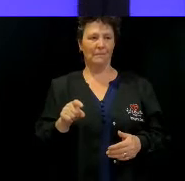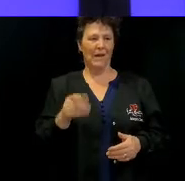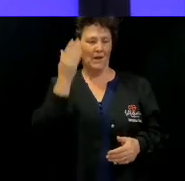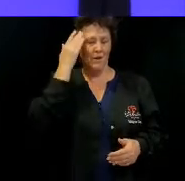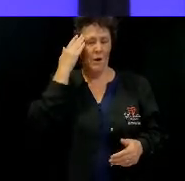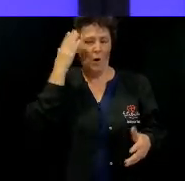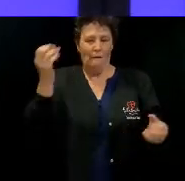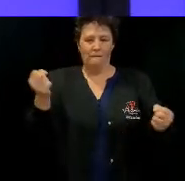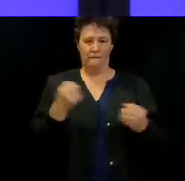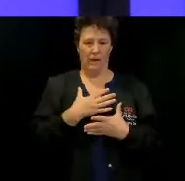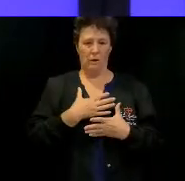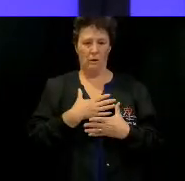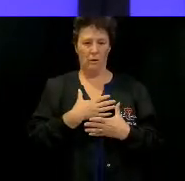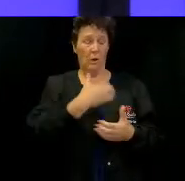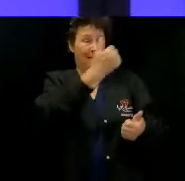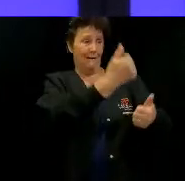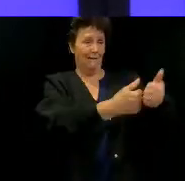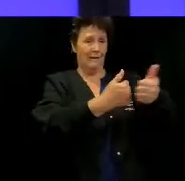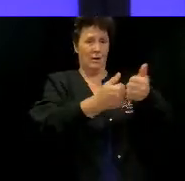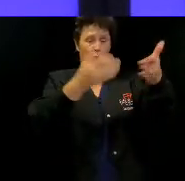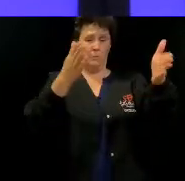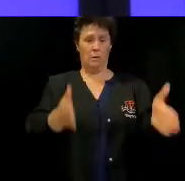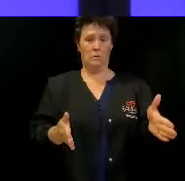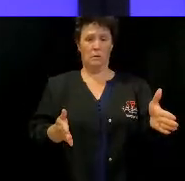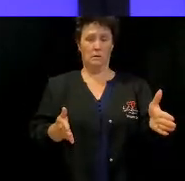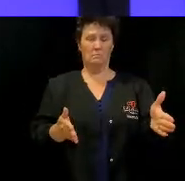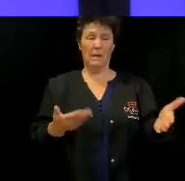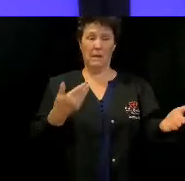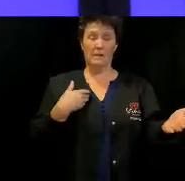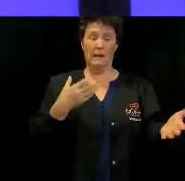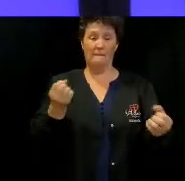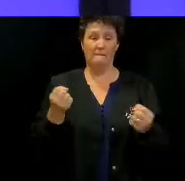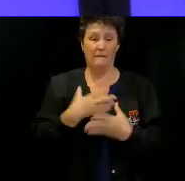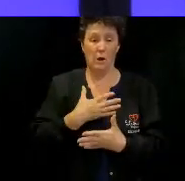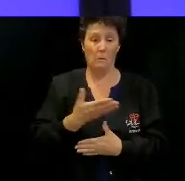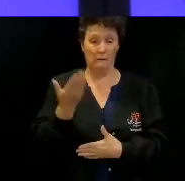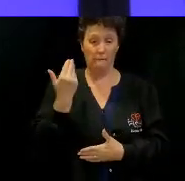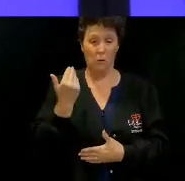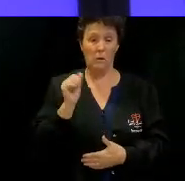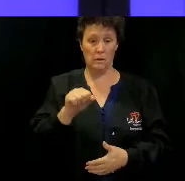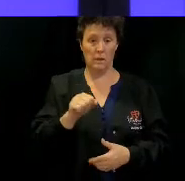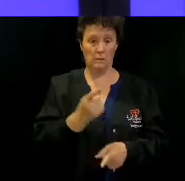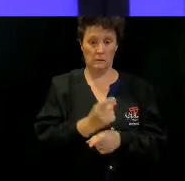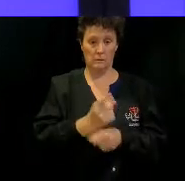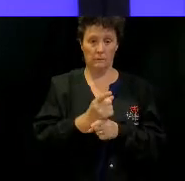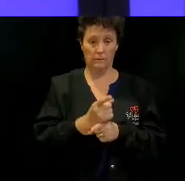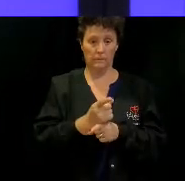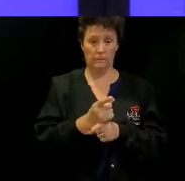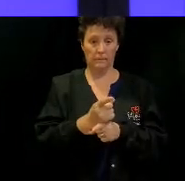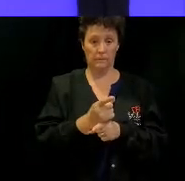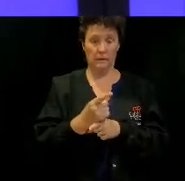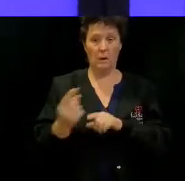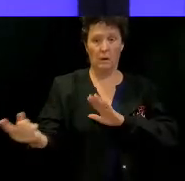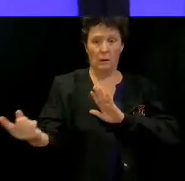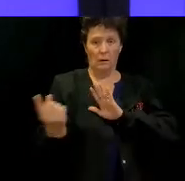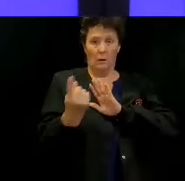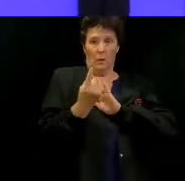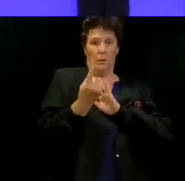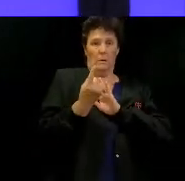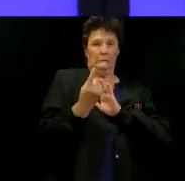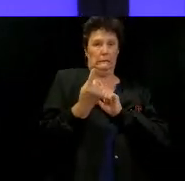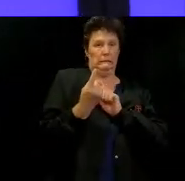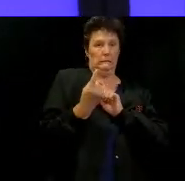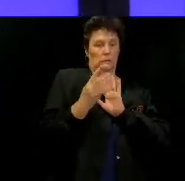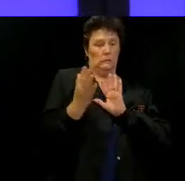it. Everybody in this room has dealt with fear and will deal with fear. It will come at you. It will come at us all,